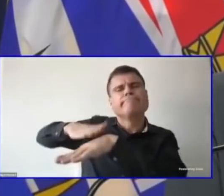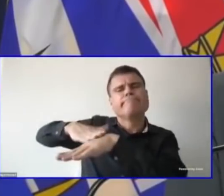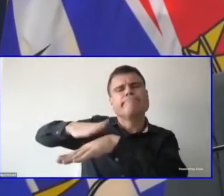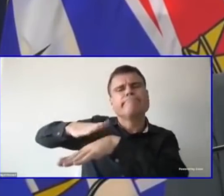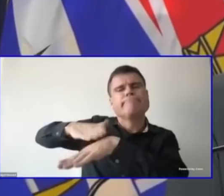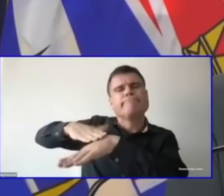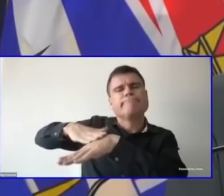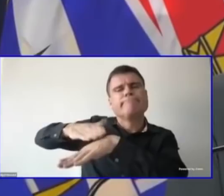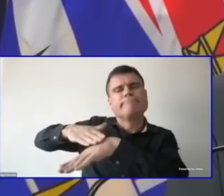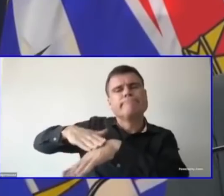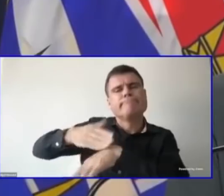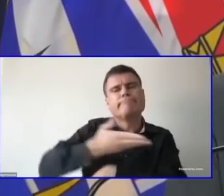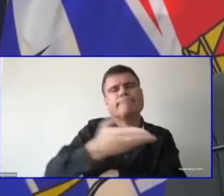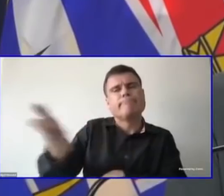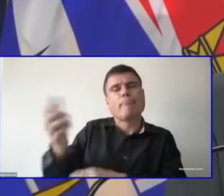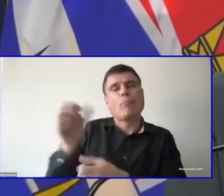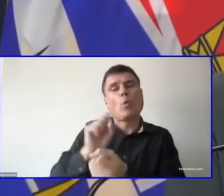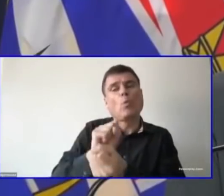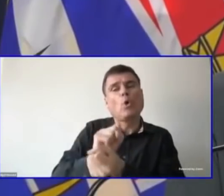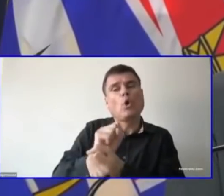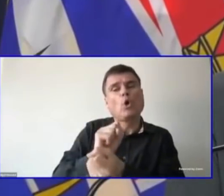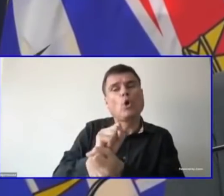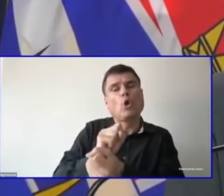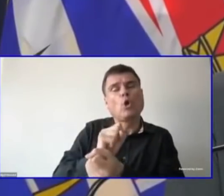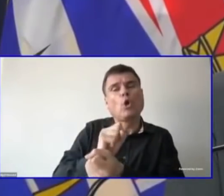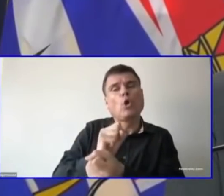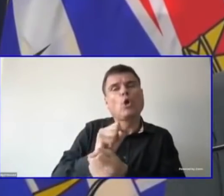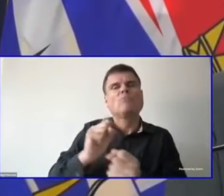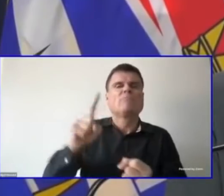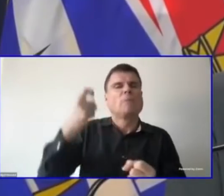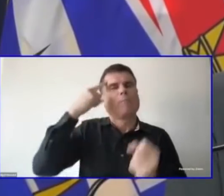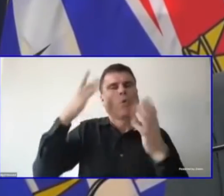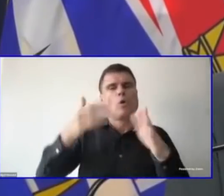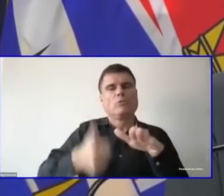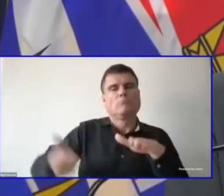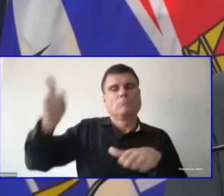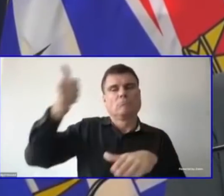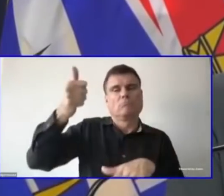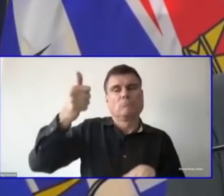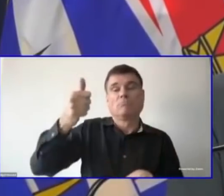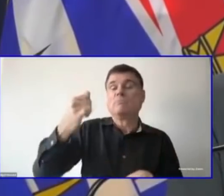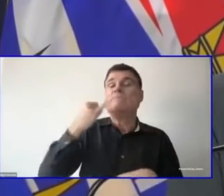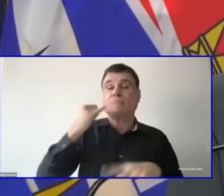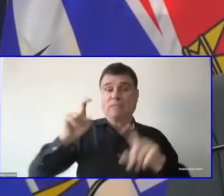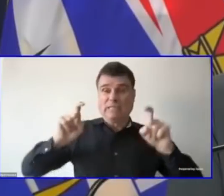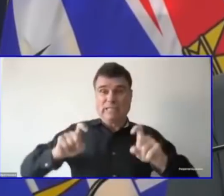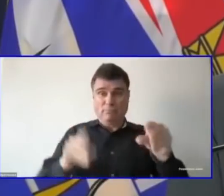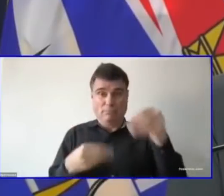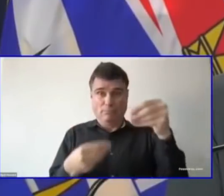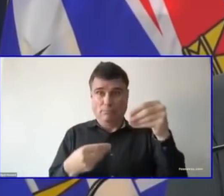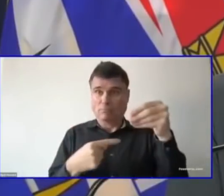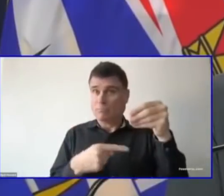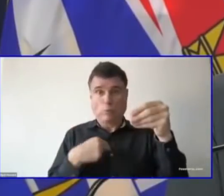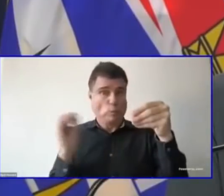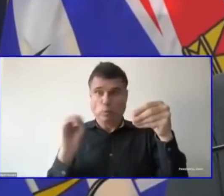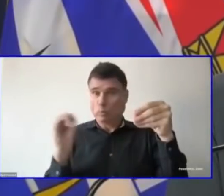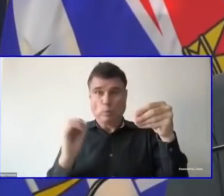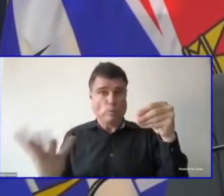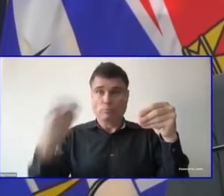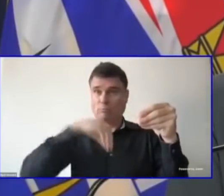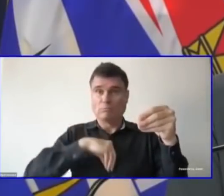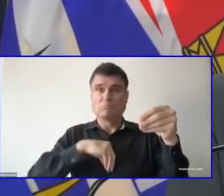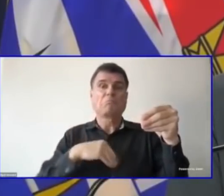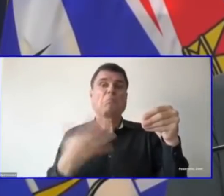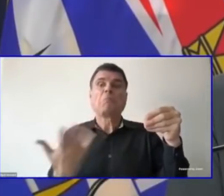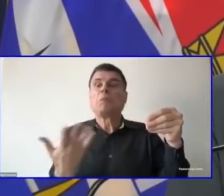in non-essential sectors who currently require proof of a negative COVID test for employees with any cold or flu-like symptoms to